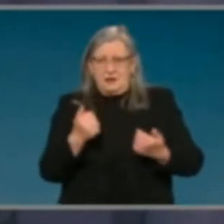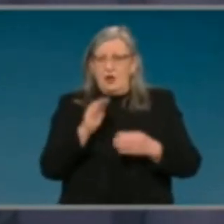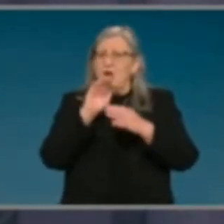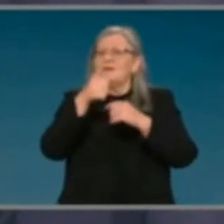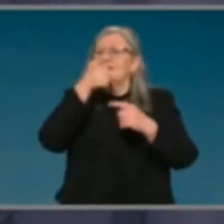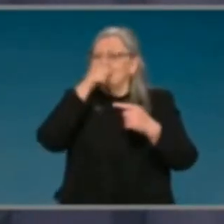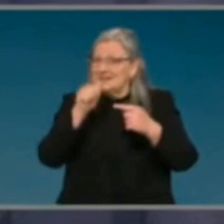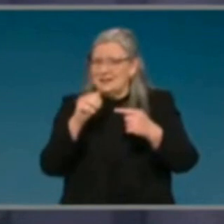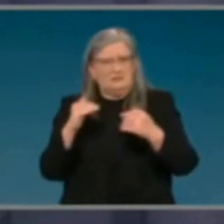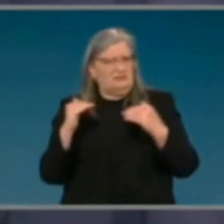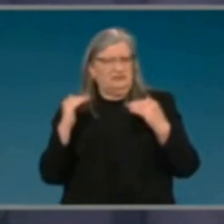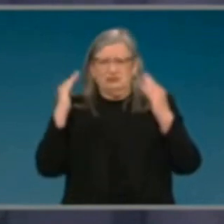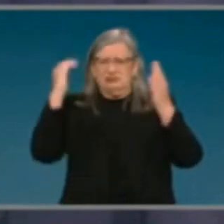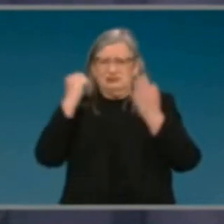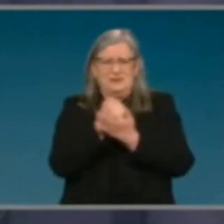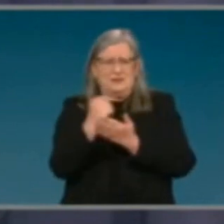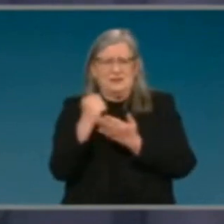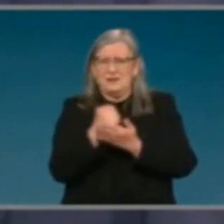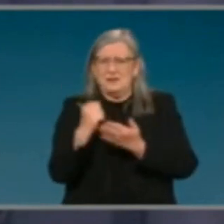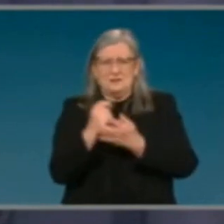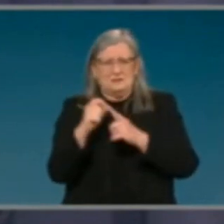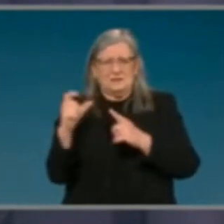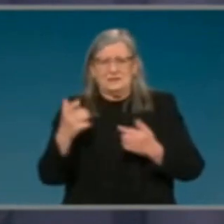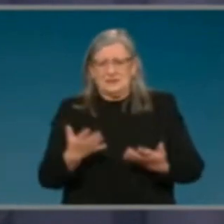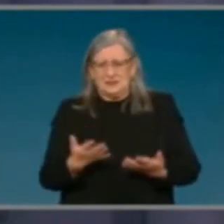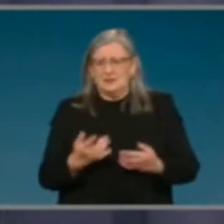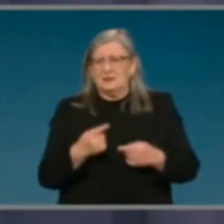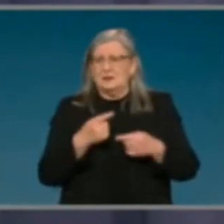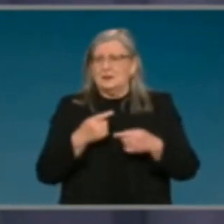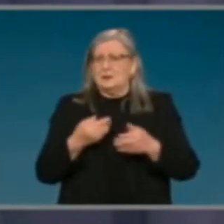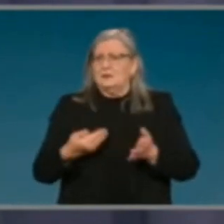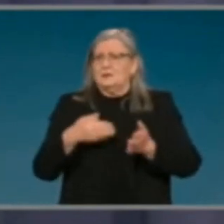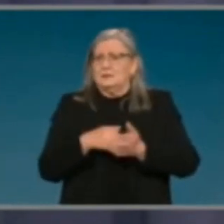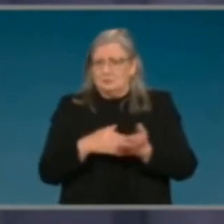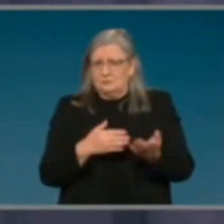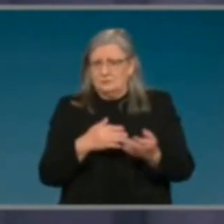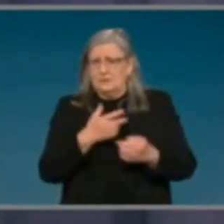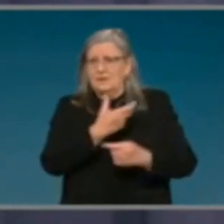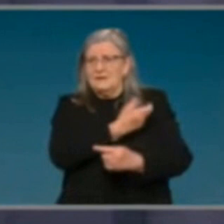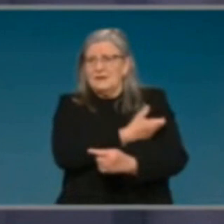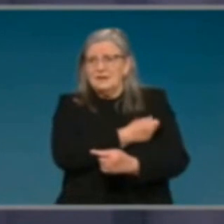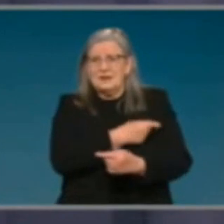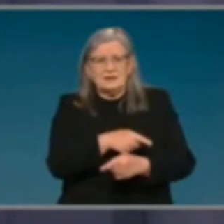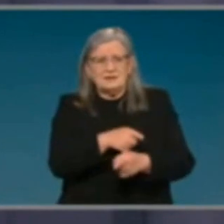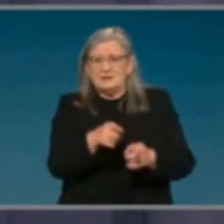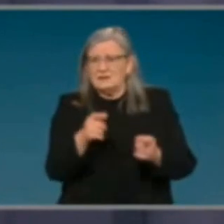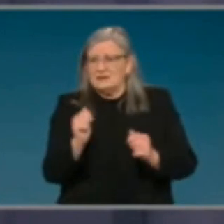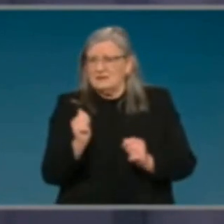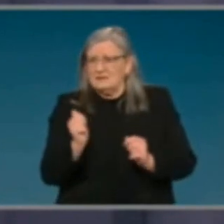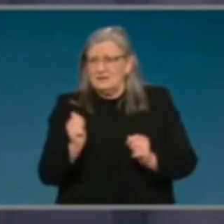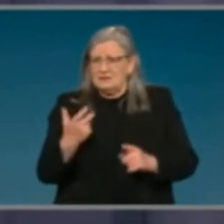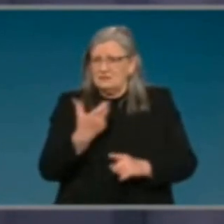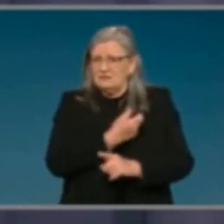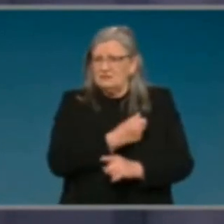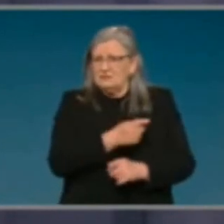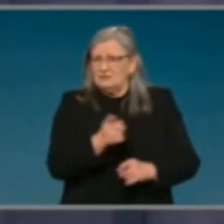are one of the most recently and freshly vaccinated societies in the world, and we, after Israel, are one